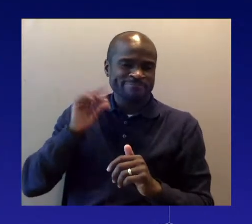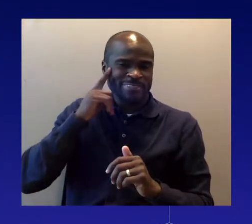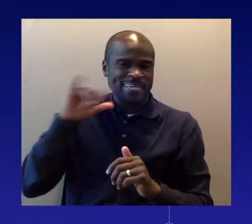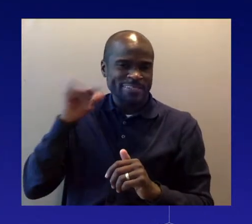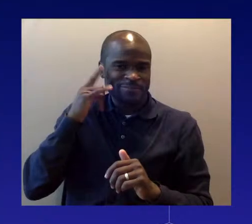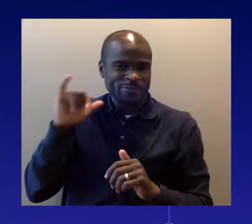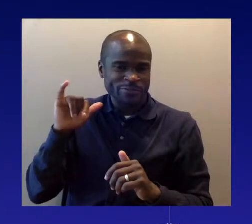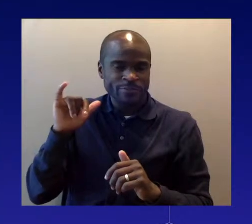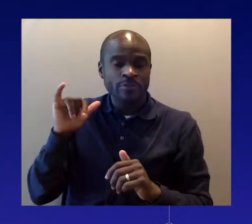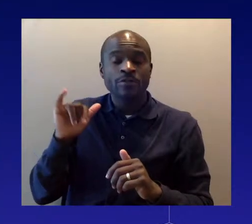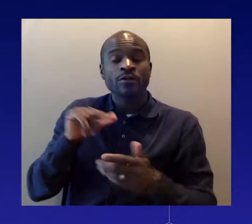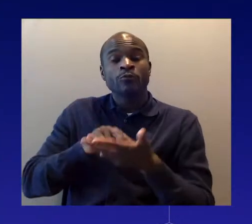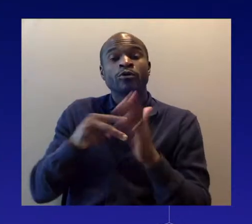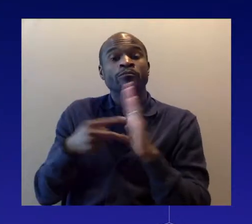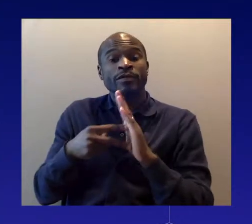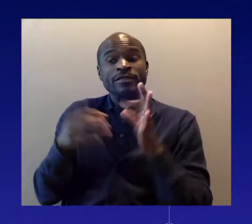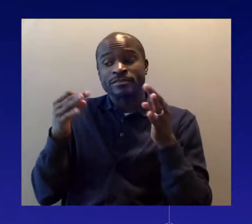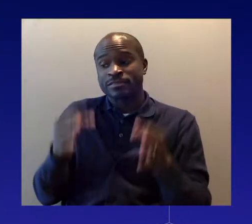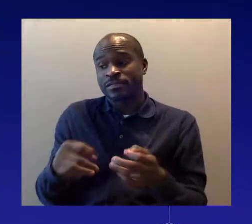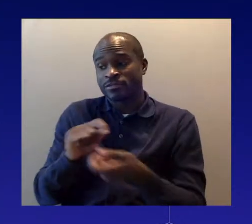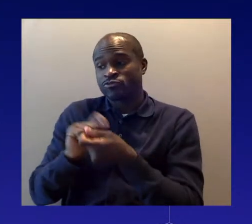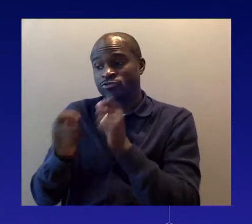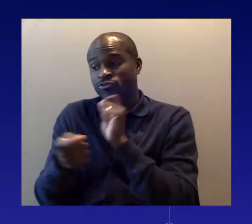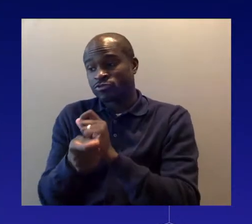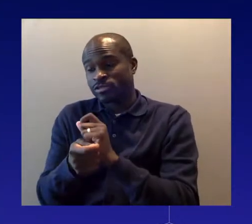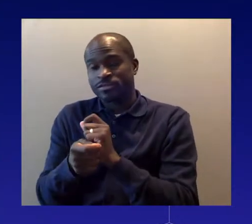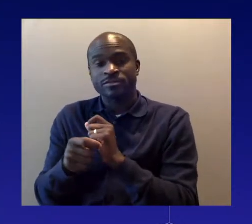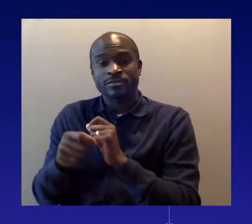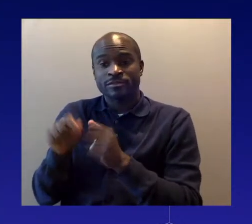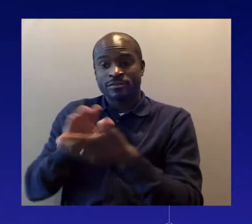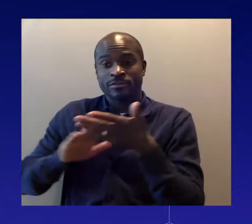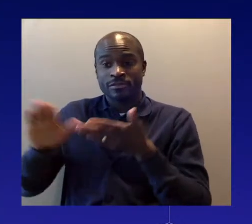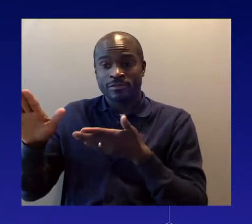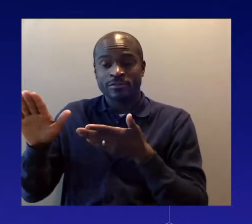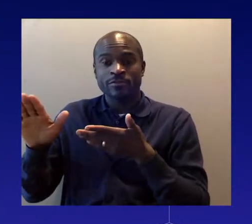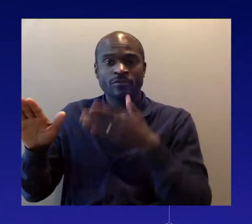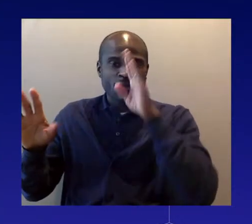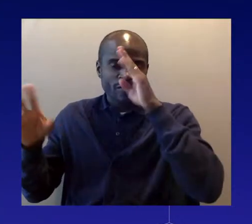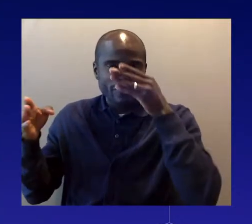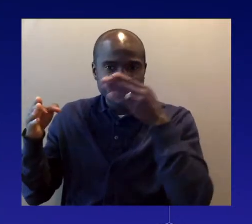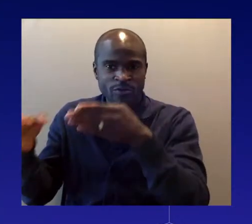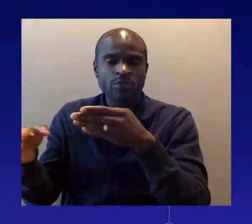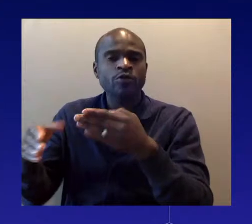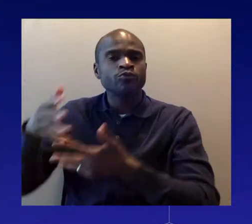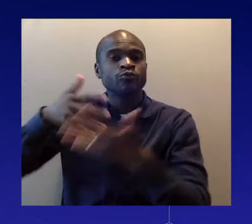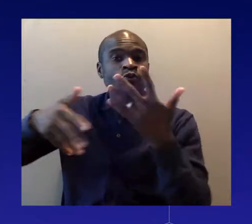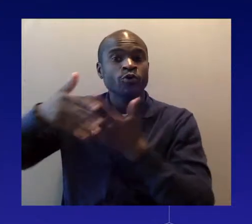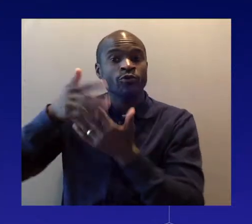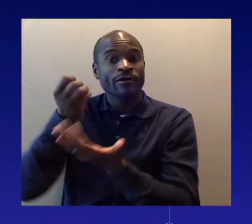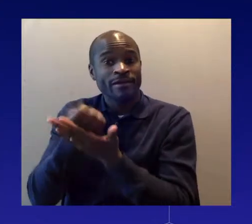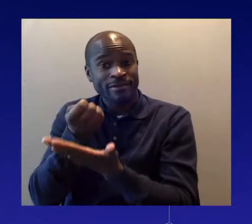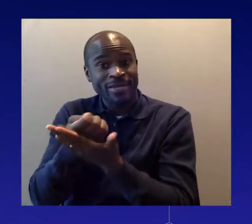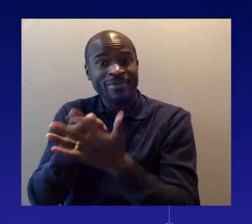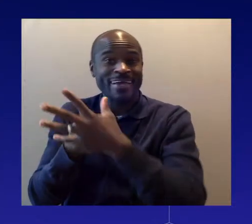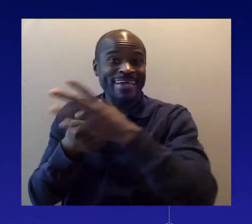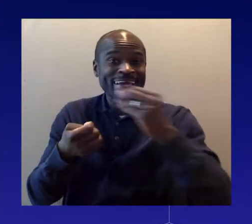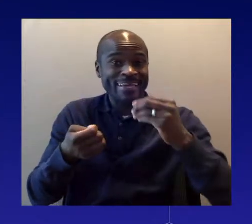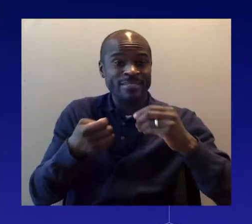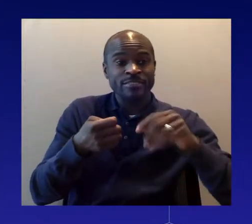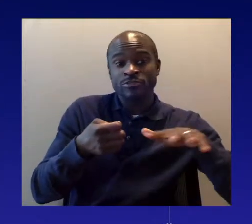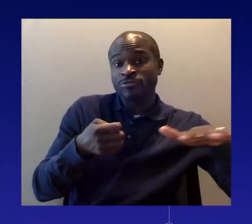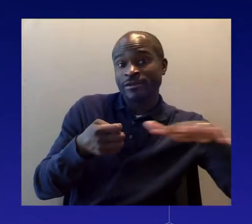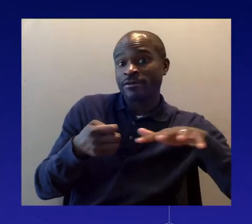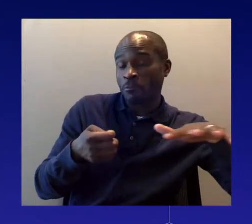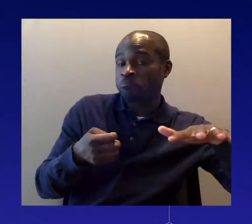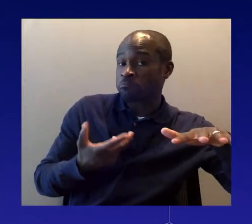university to do it by socioeconomic perspective and geographic perspective. And overall, it has worked reasonably